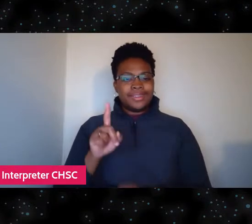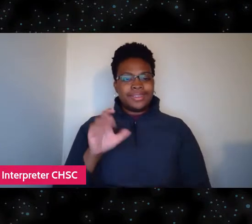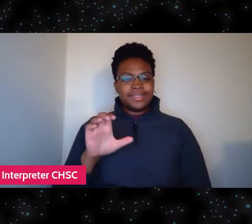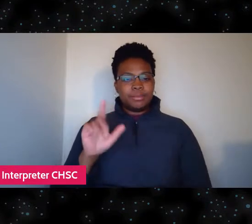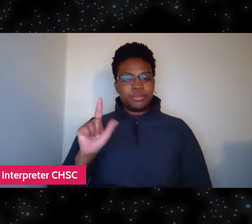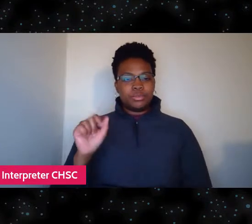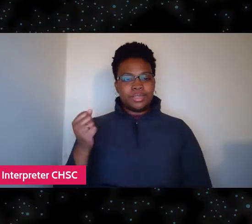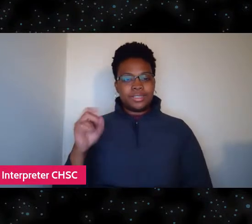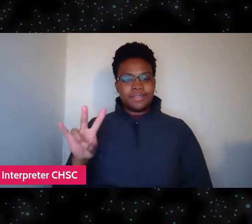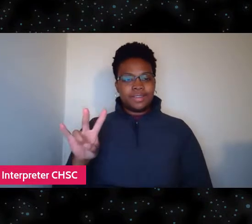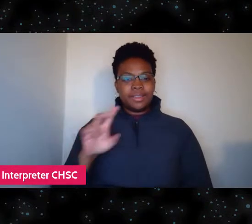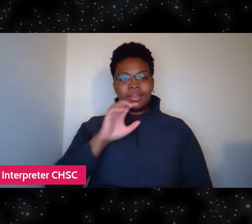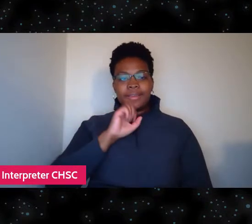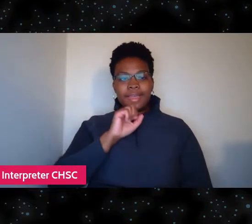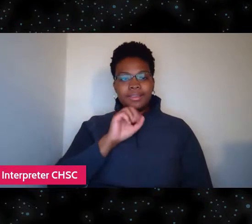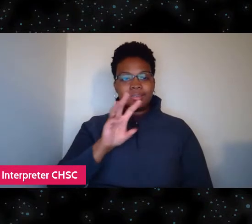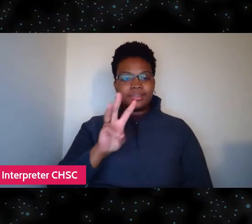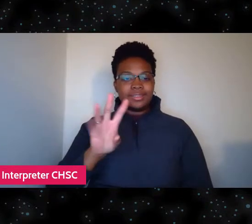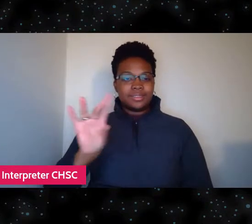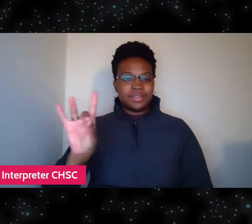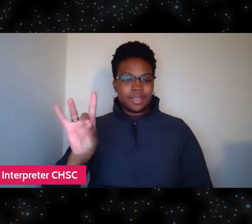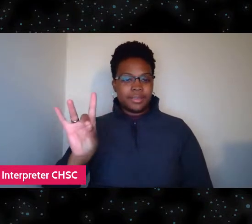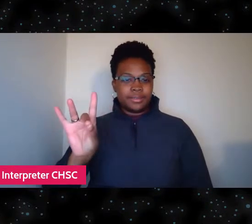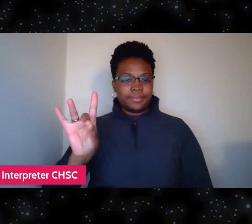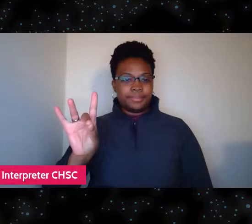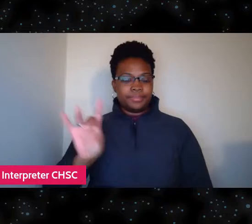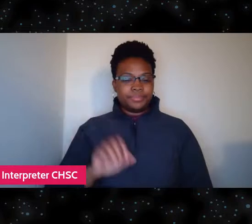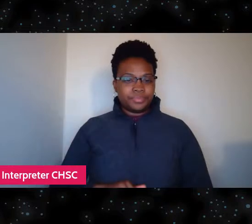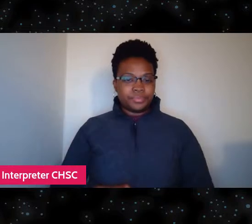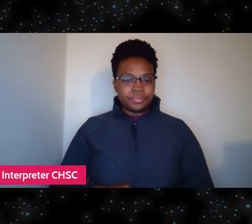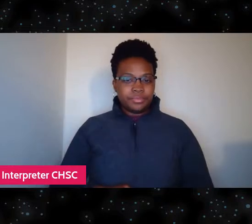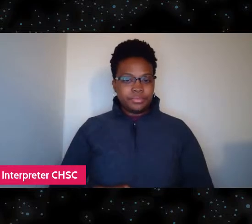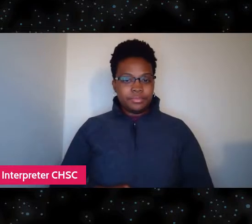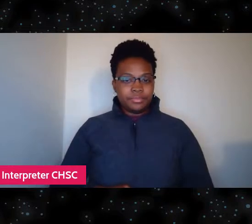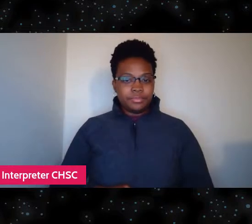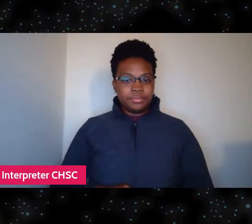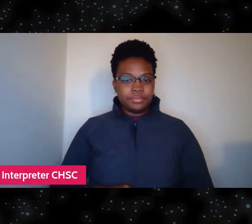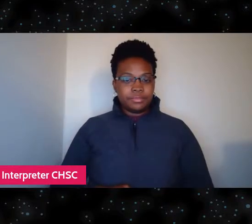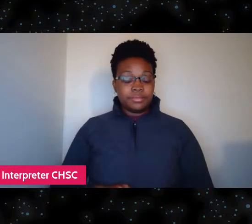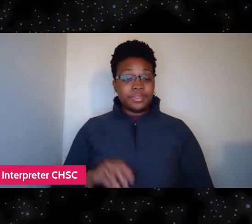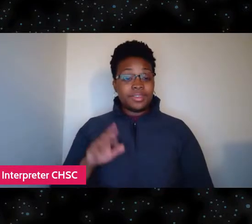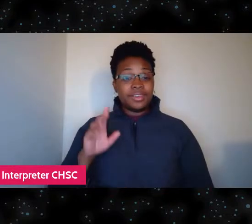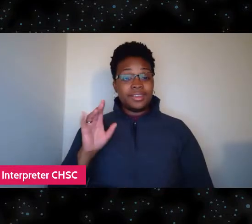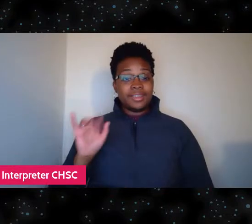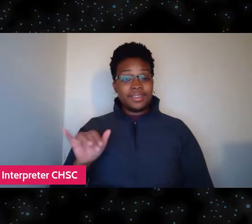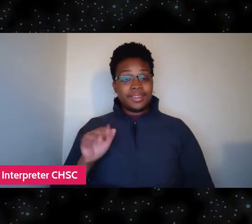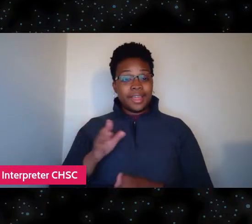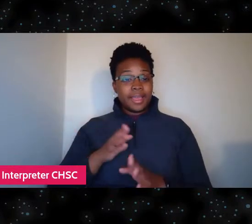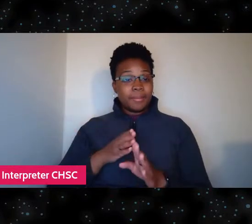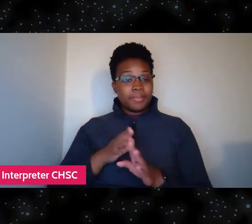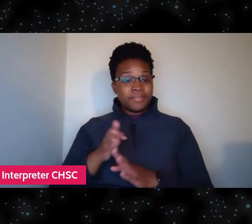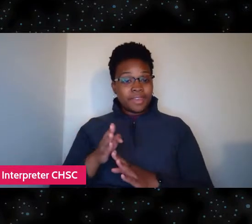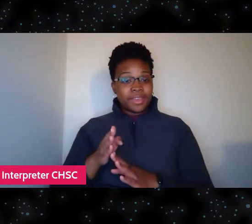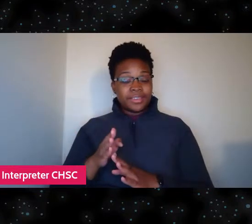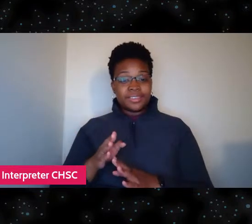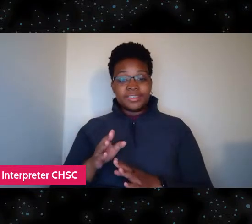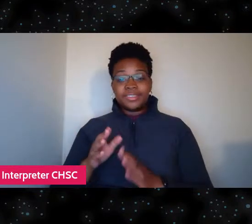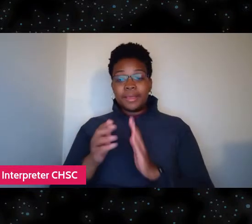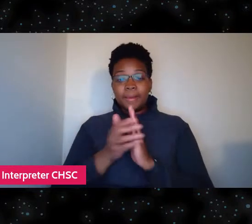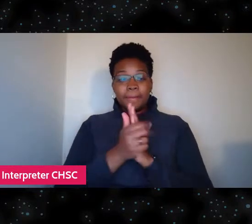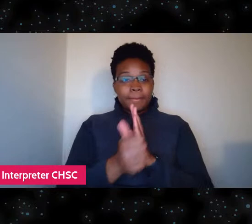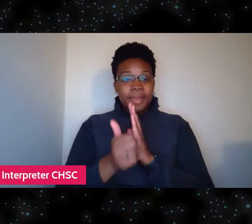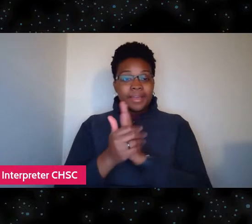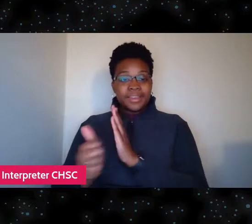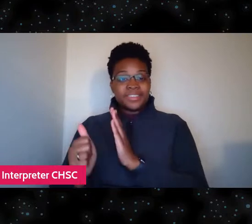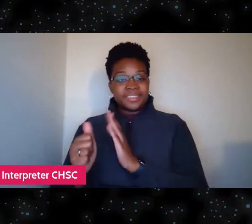2017 at the age of 68. An indexer by profession, a master of puns by choice, and